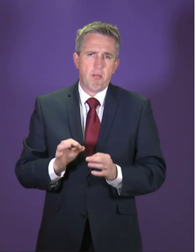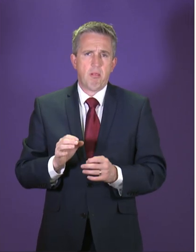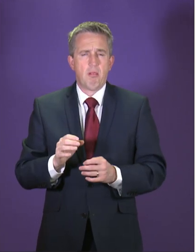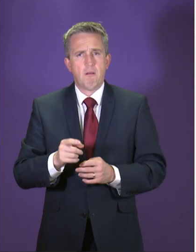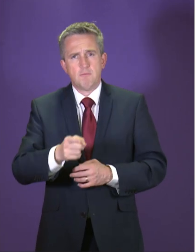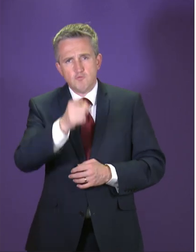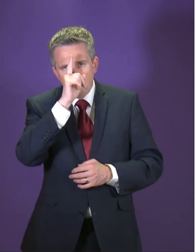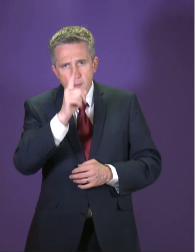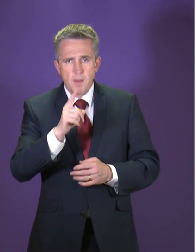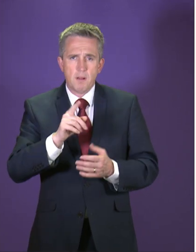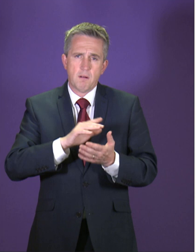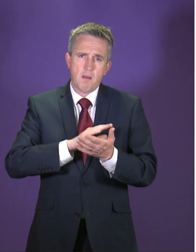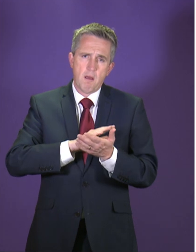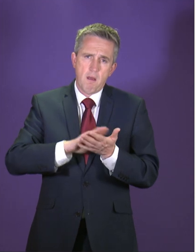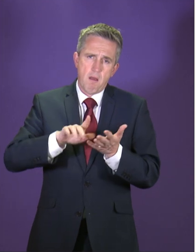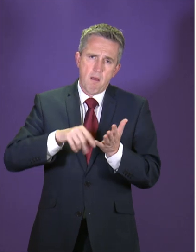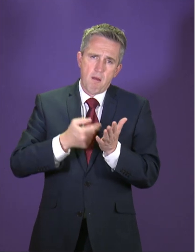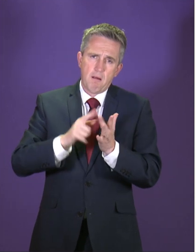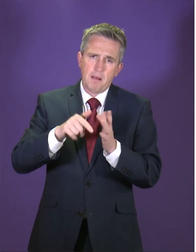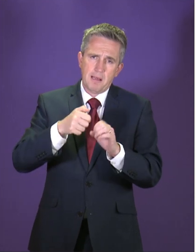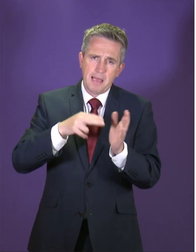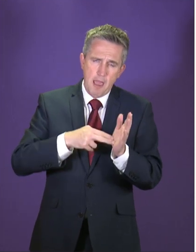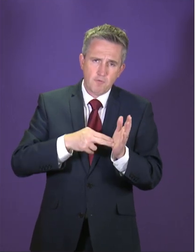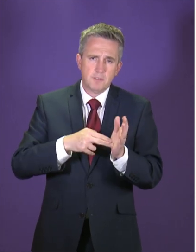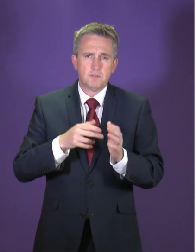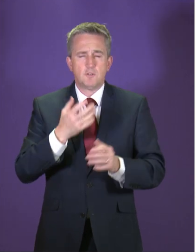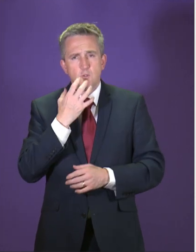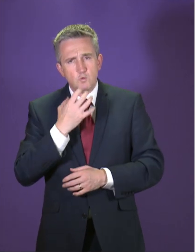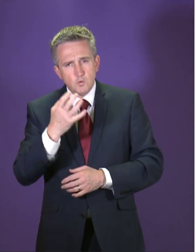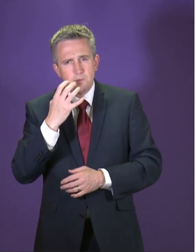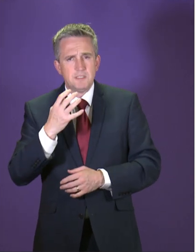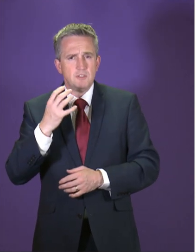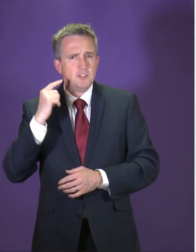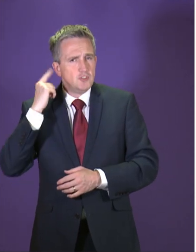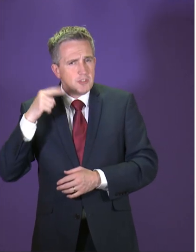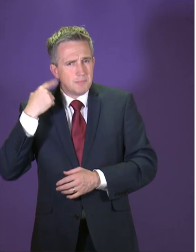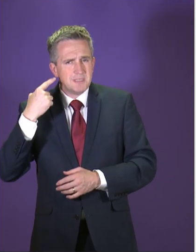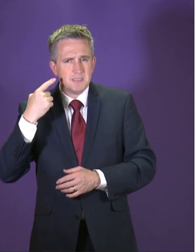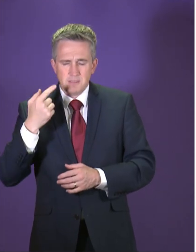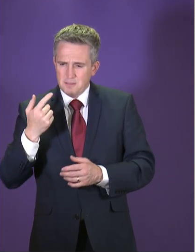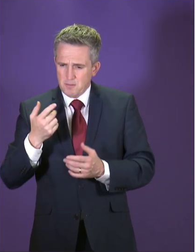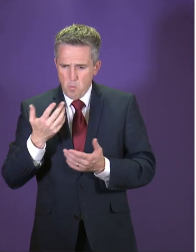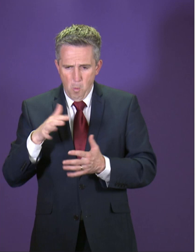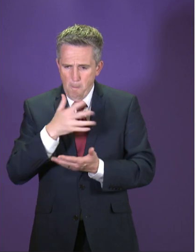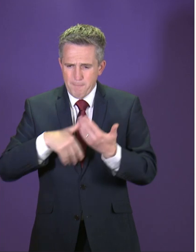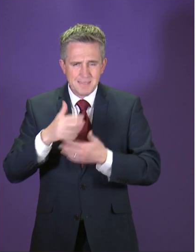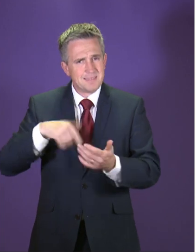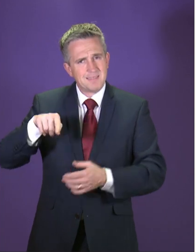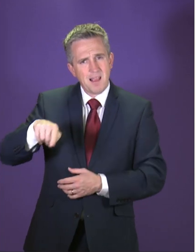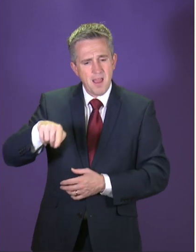Germans, Hungarians, Gypsies, Jewish, and so on. And I want